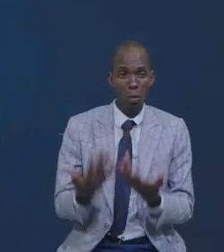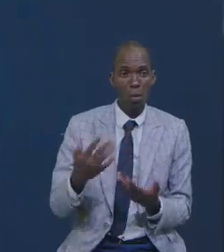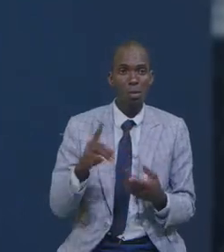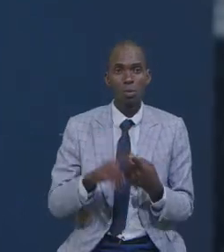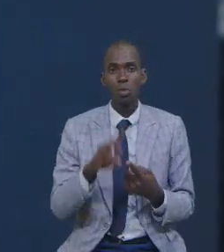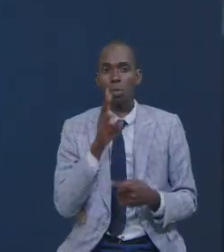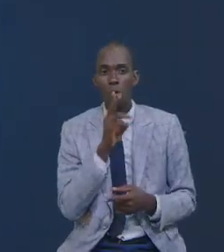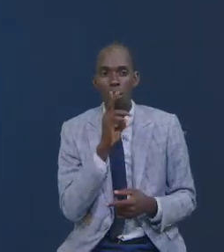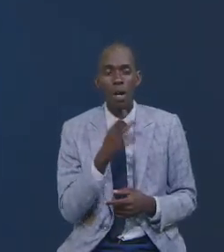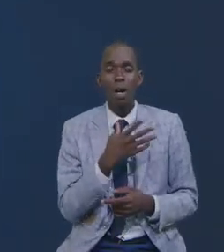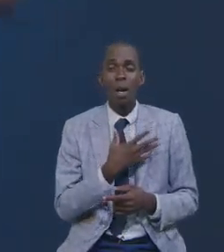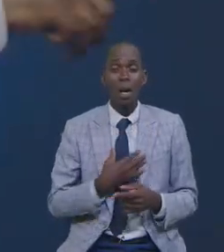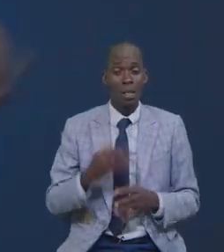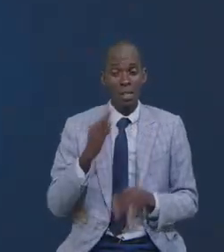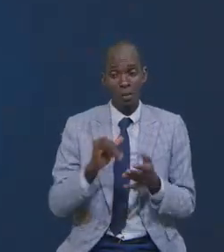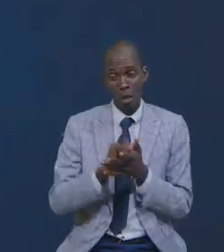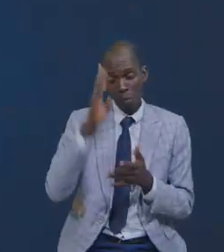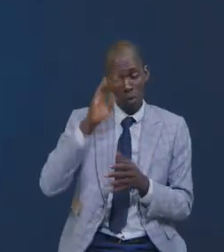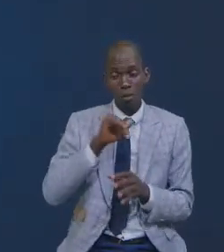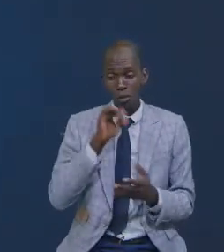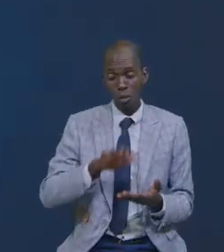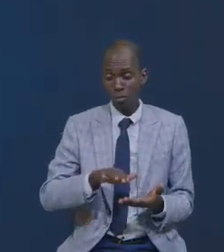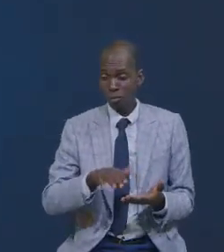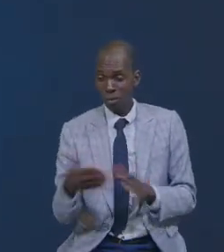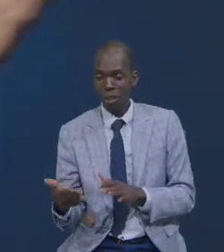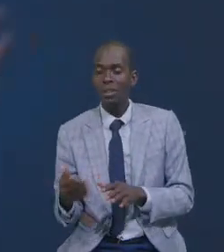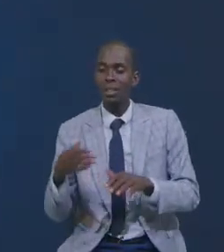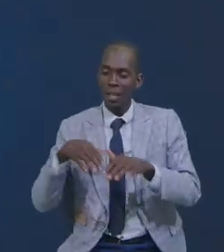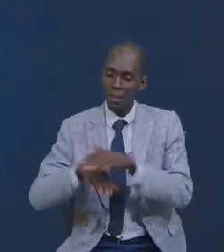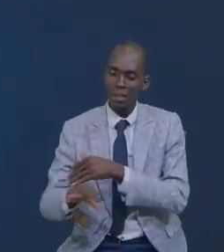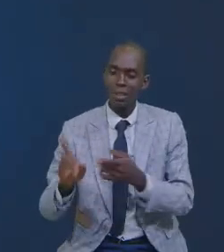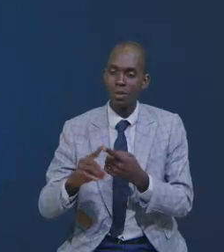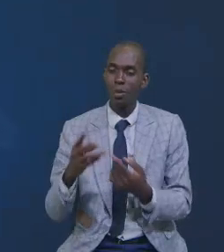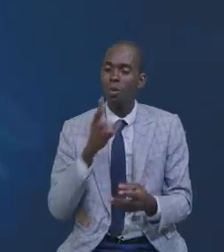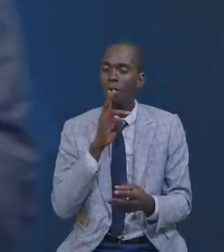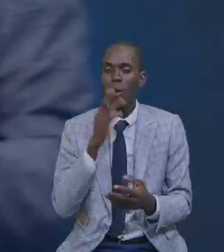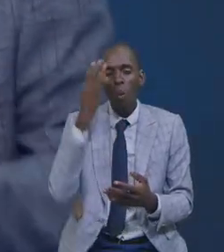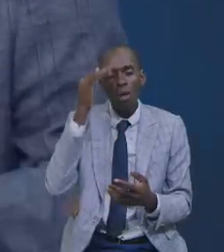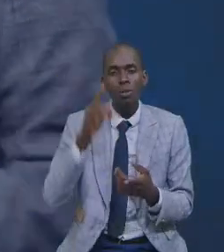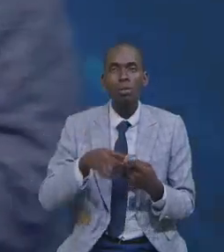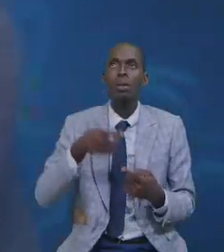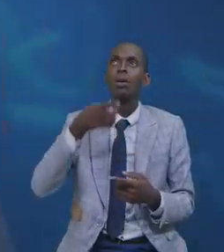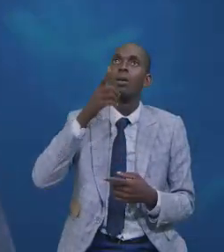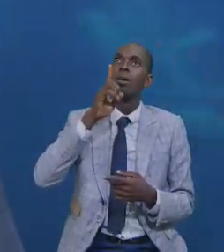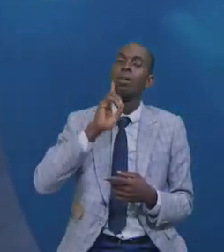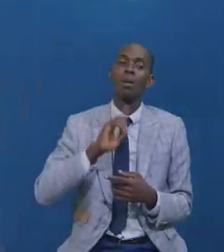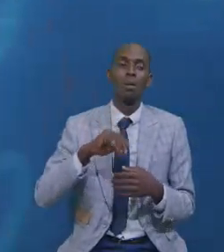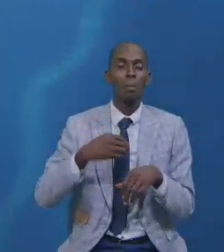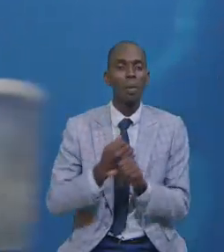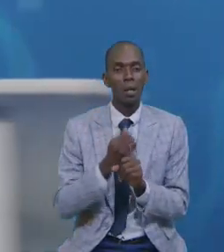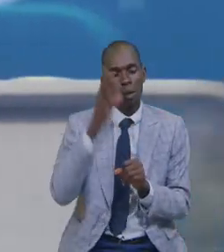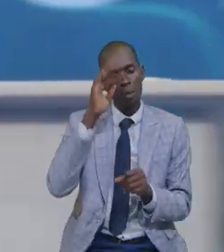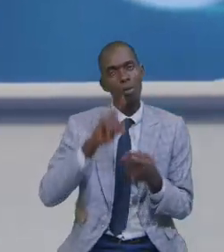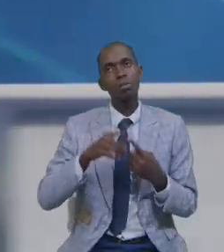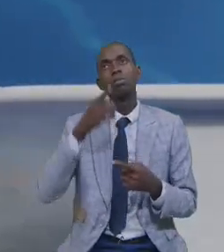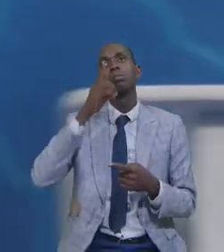if he didn't die, into the waters to drown him. And a person like that,